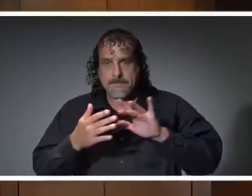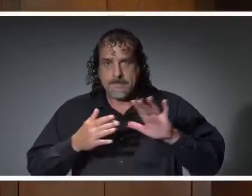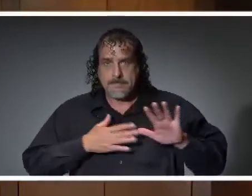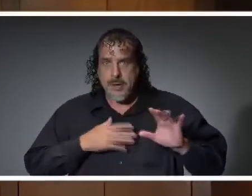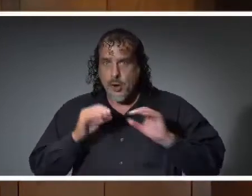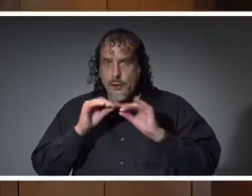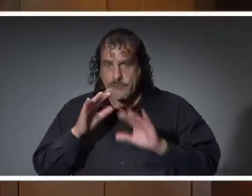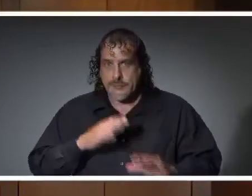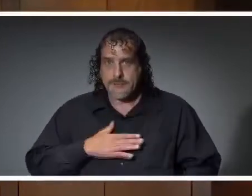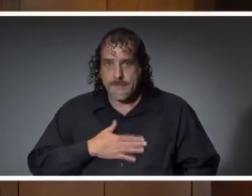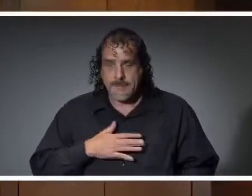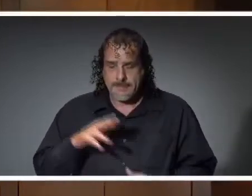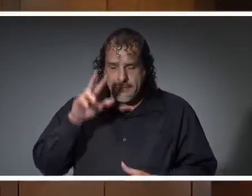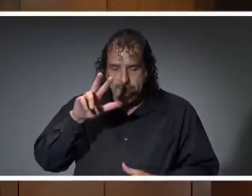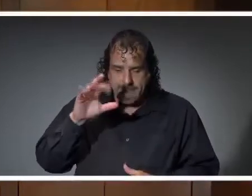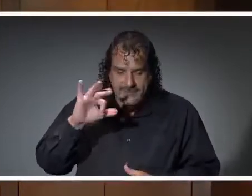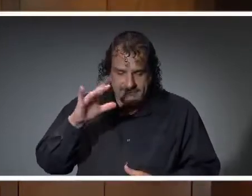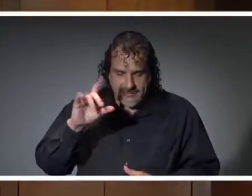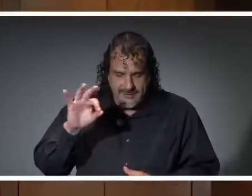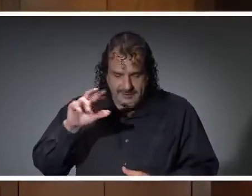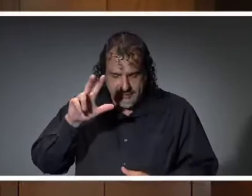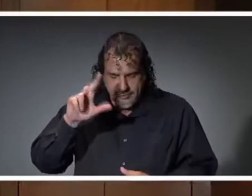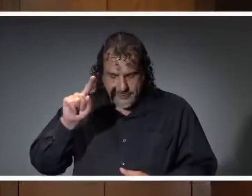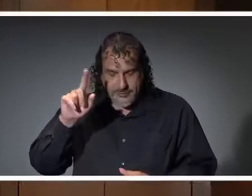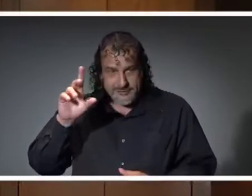office. Is it 359-3100?